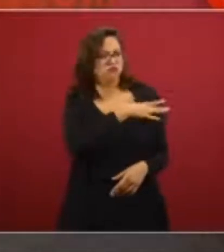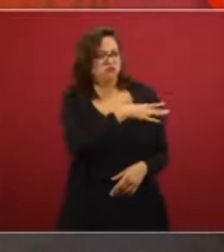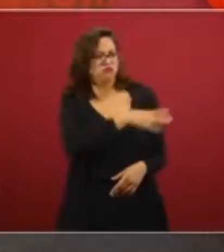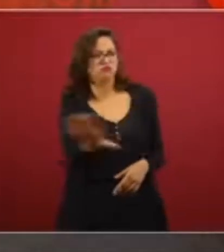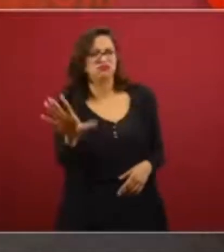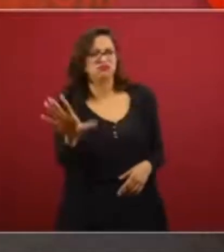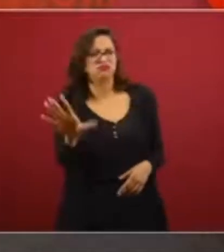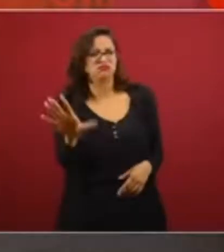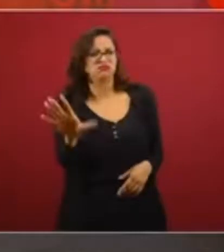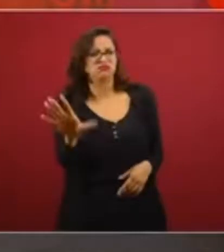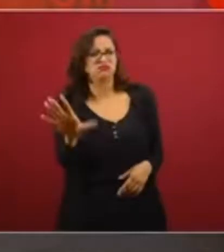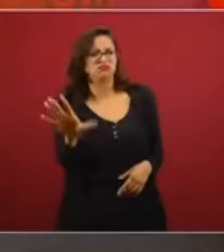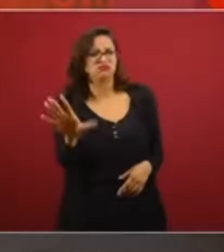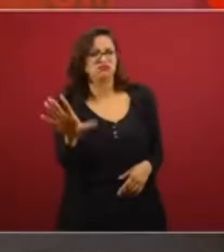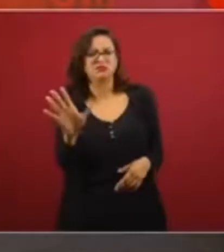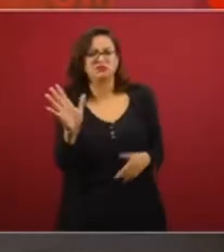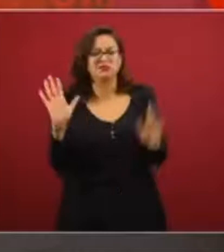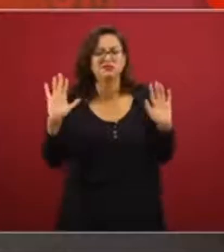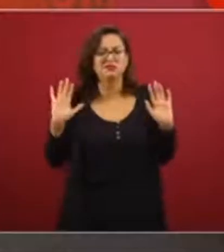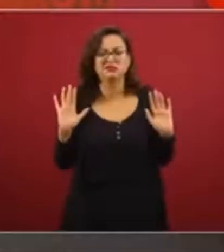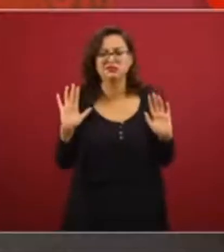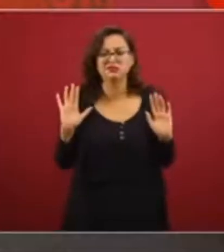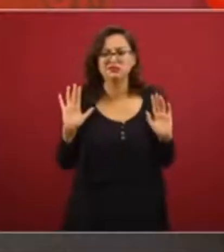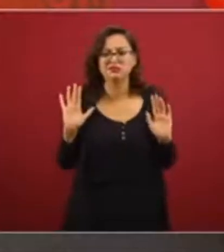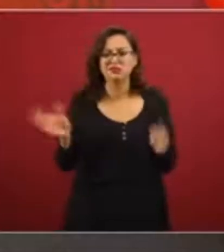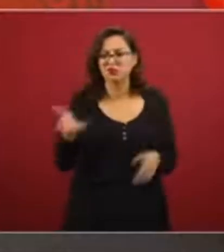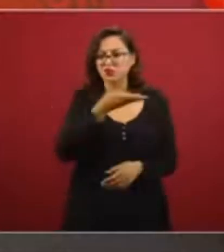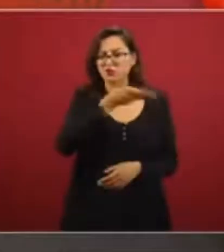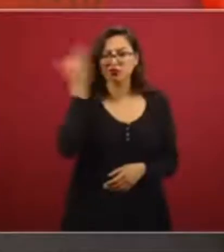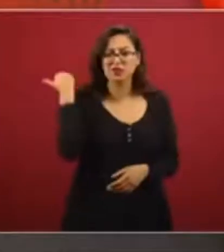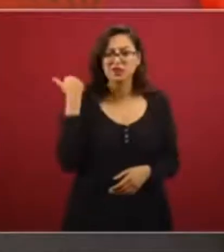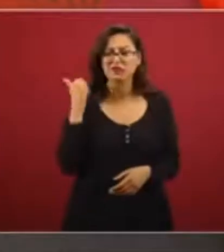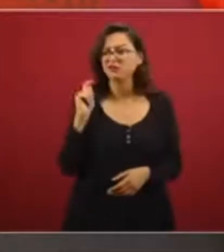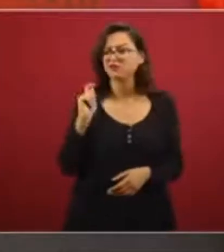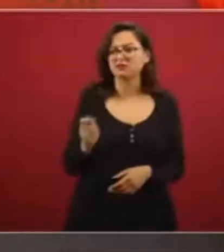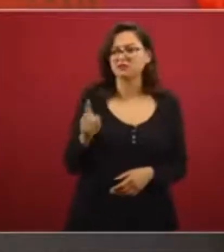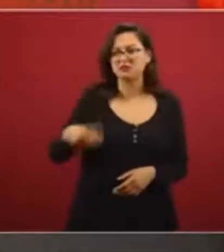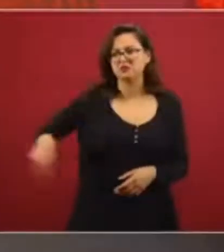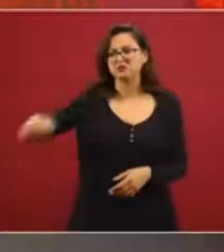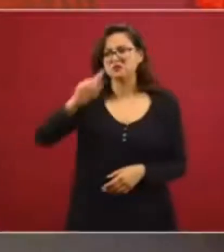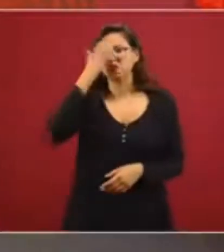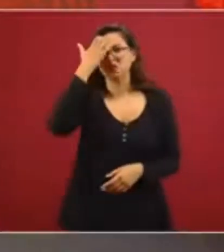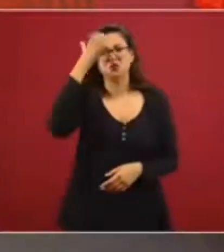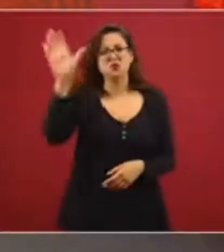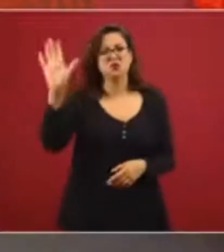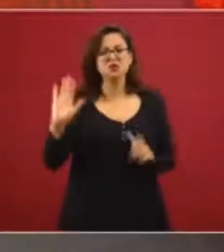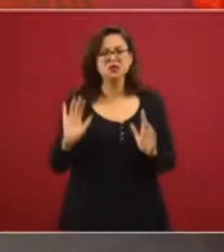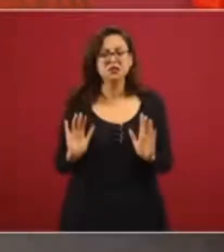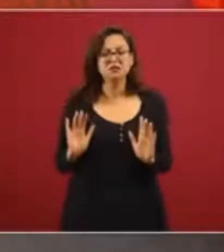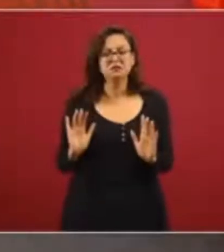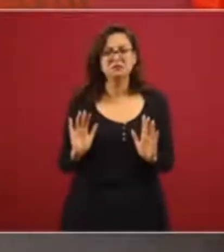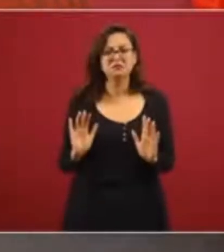completamente, completely, a su vida pública y hasta